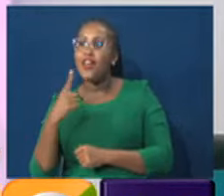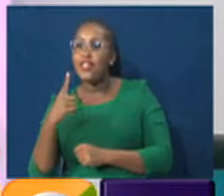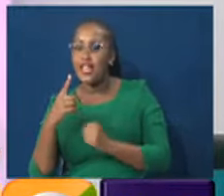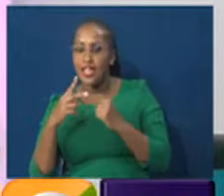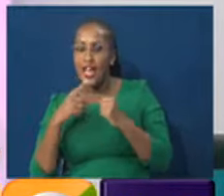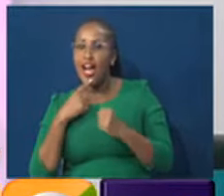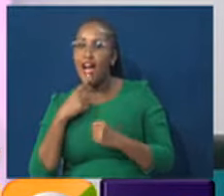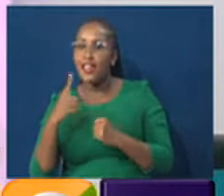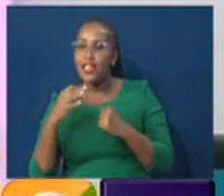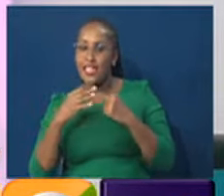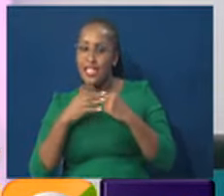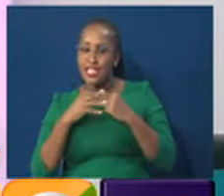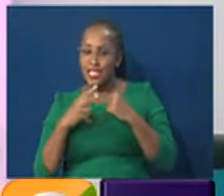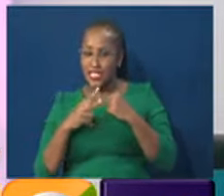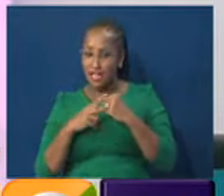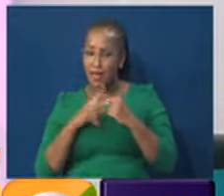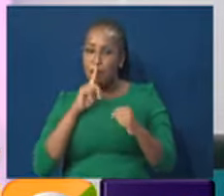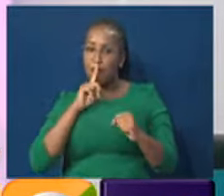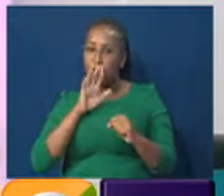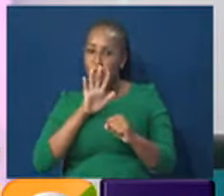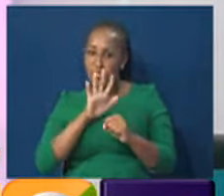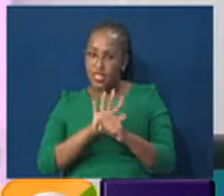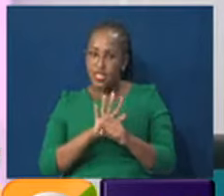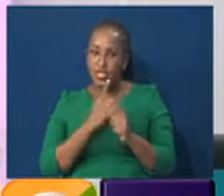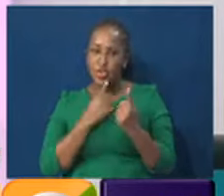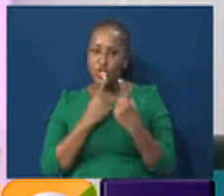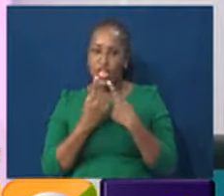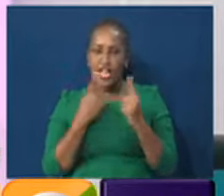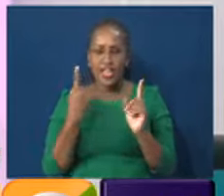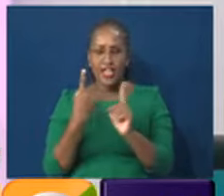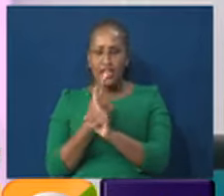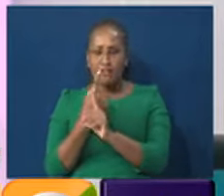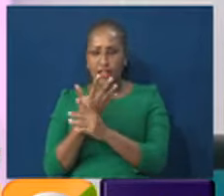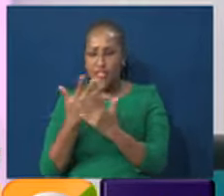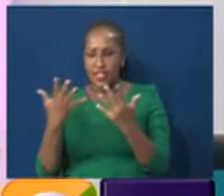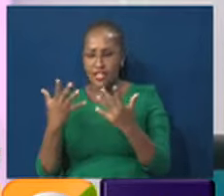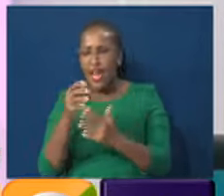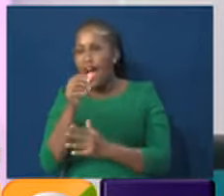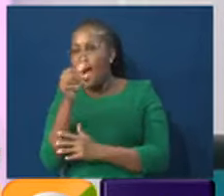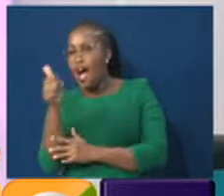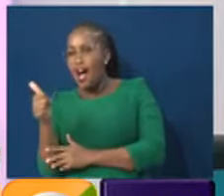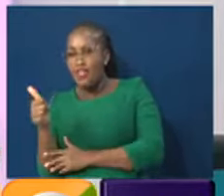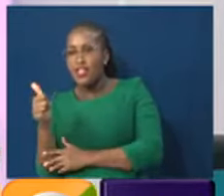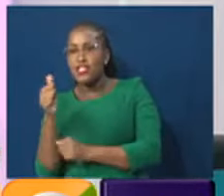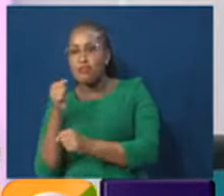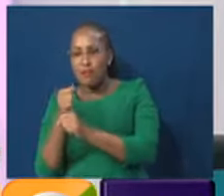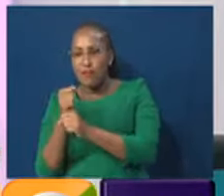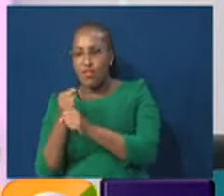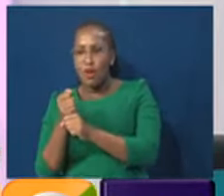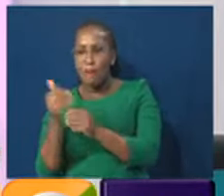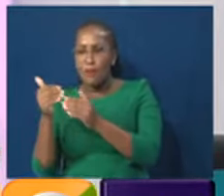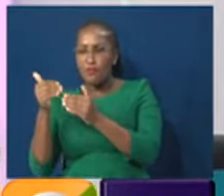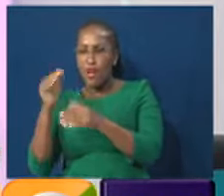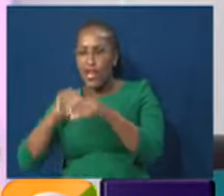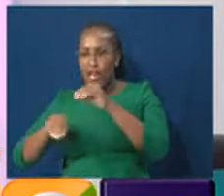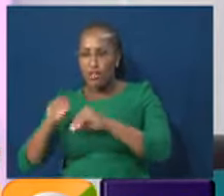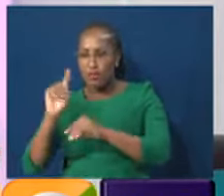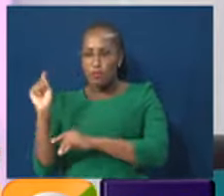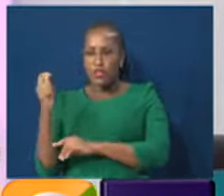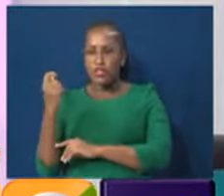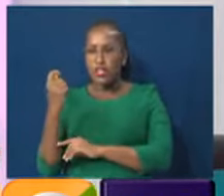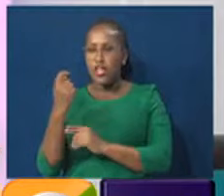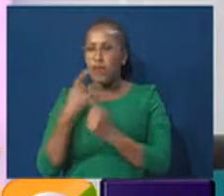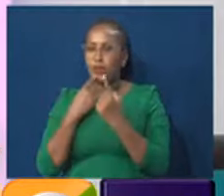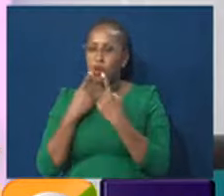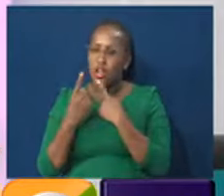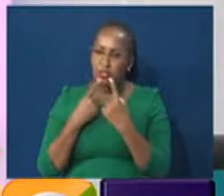187 of them touching on different things. Right. Others, of course, have been made subsequent to the elections. You know, the president has been addressing either